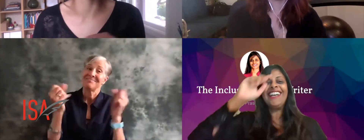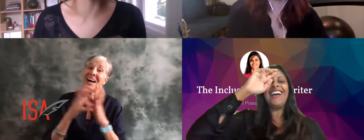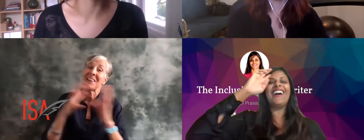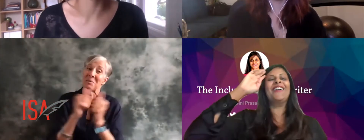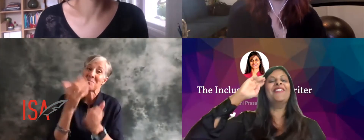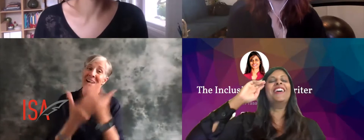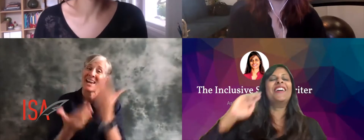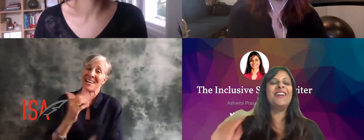noted.